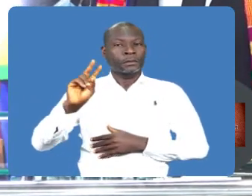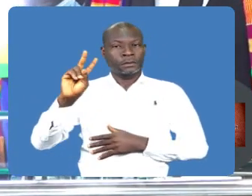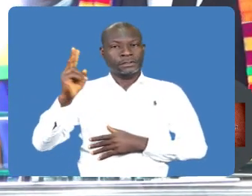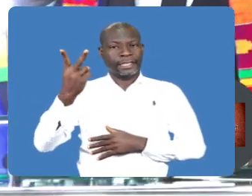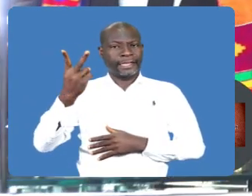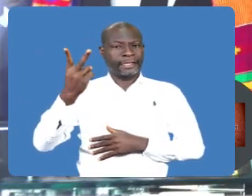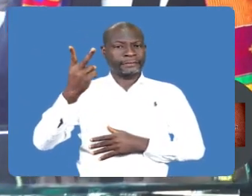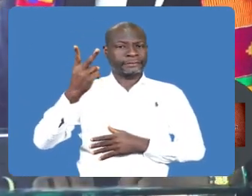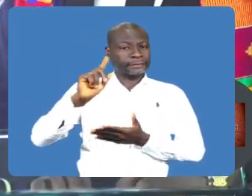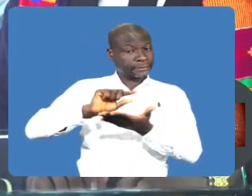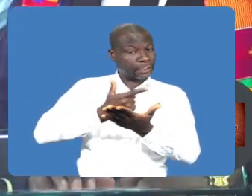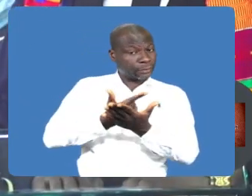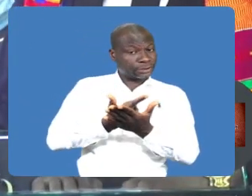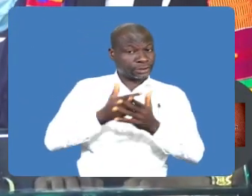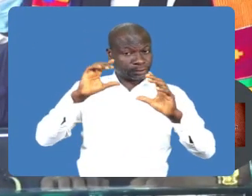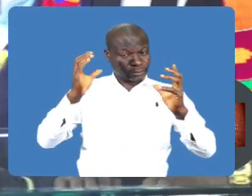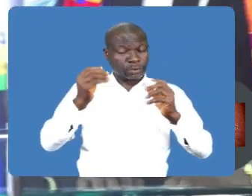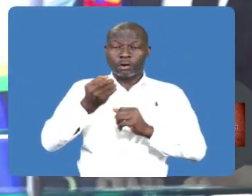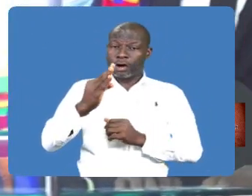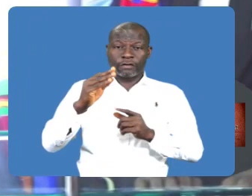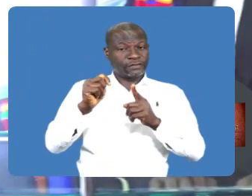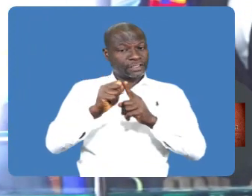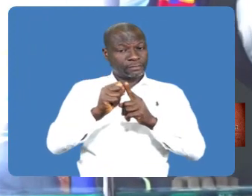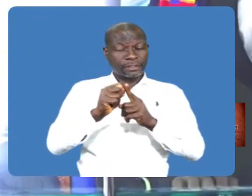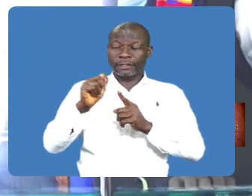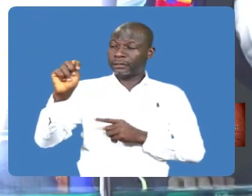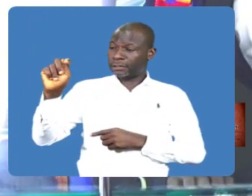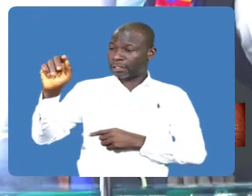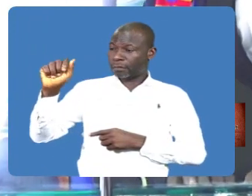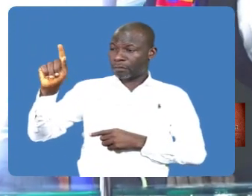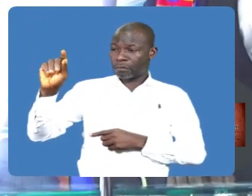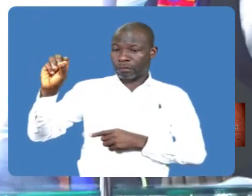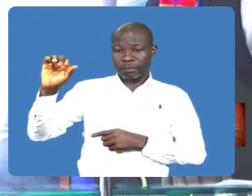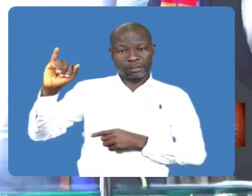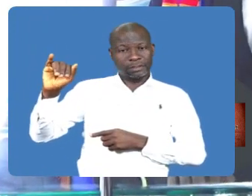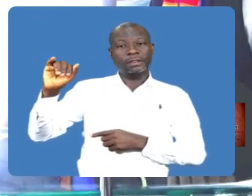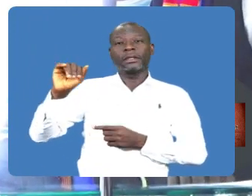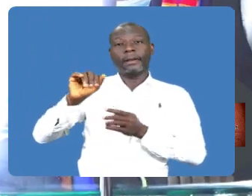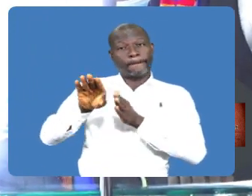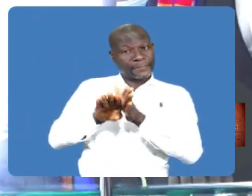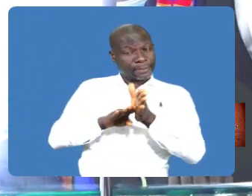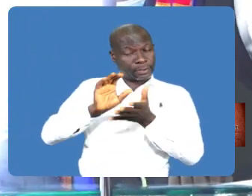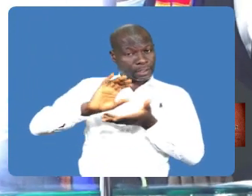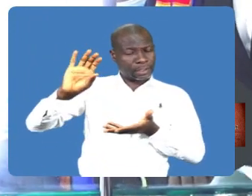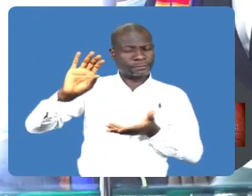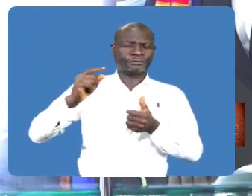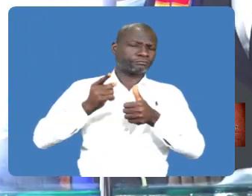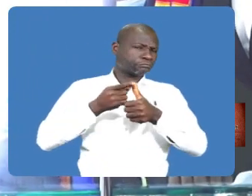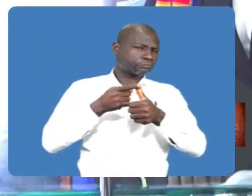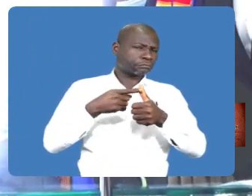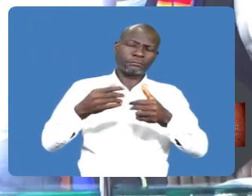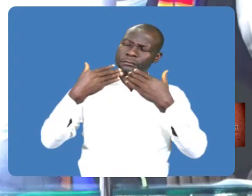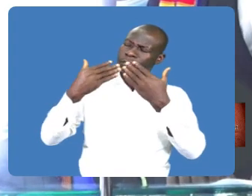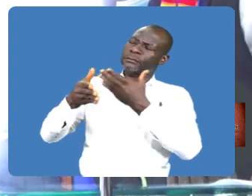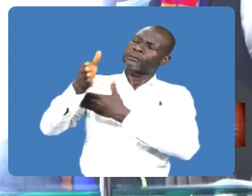to the second graduation ceremony of the Takoradi Bible College, TBC. First of all, we would like to thank